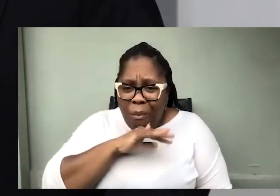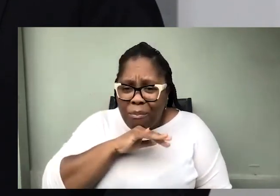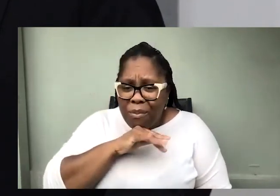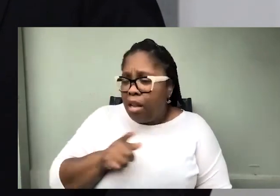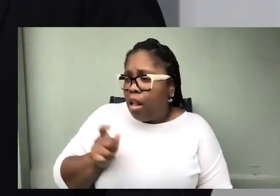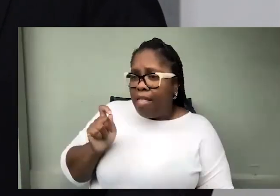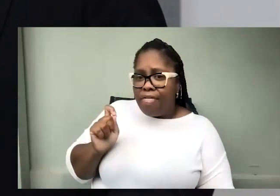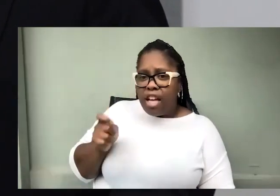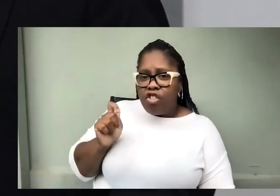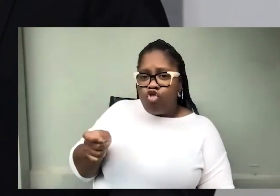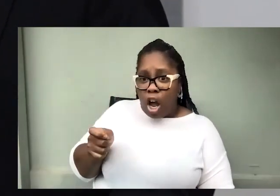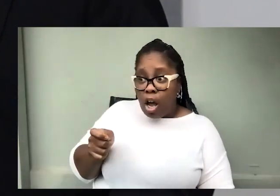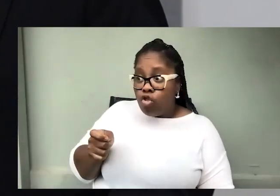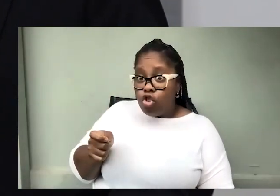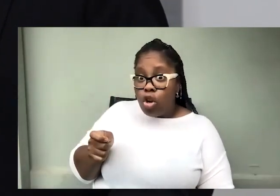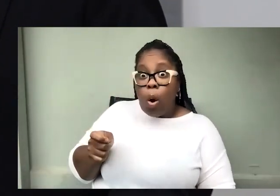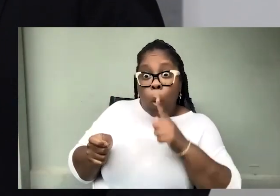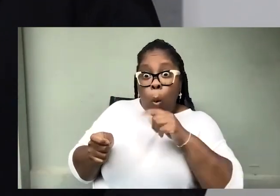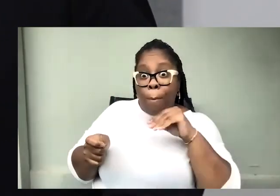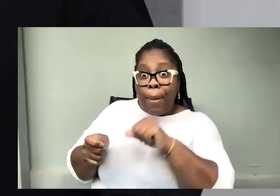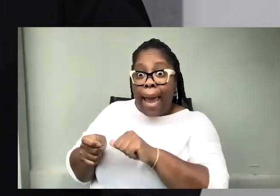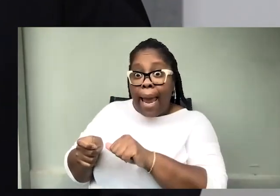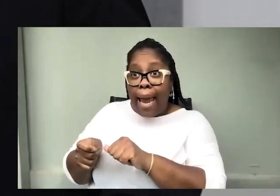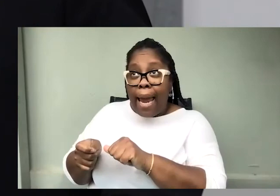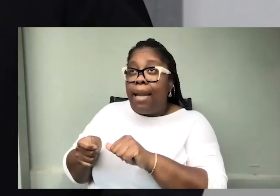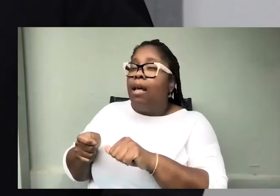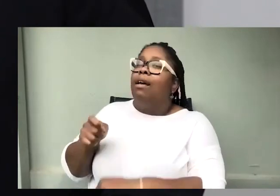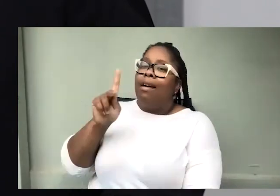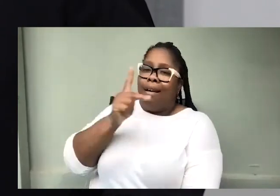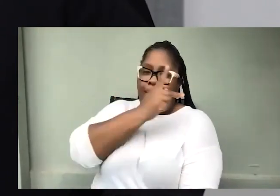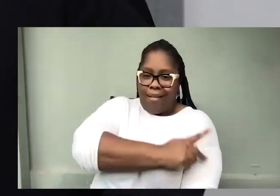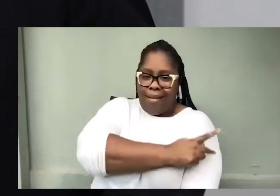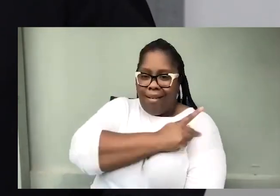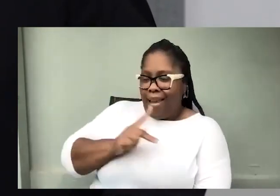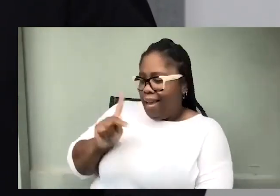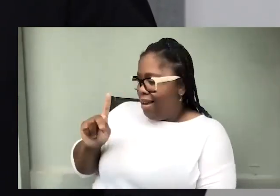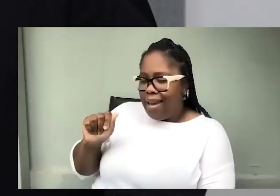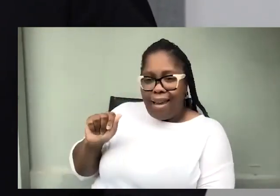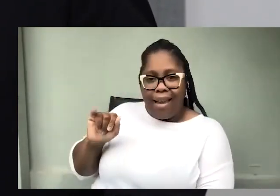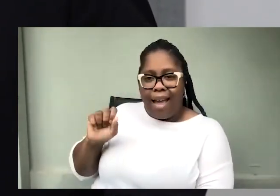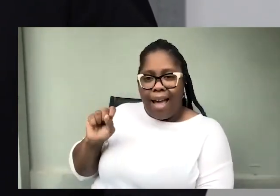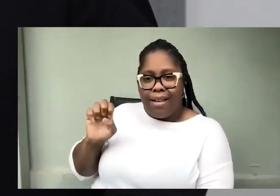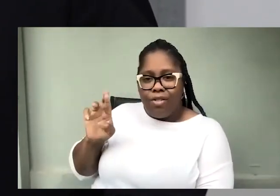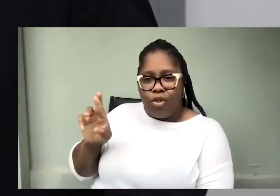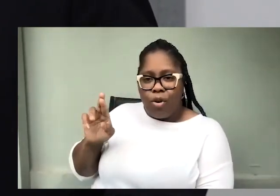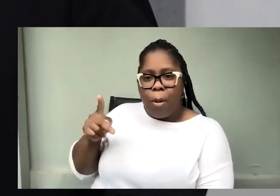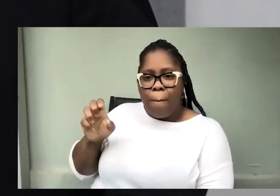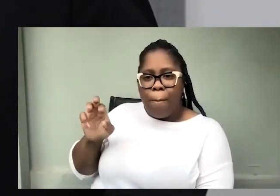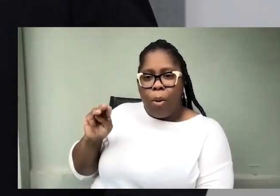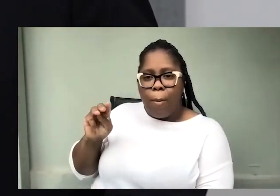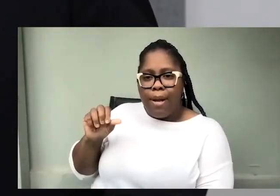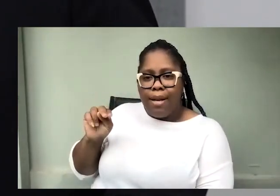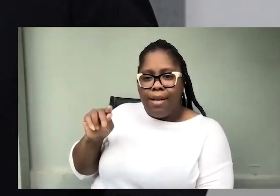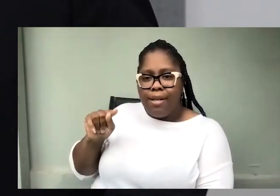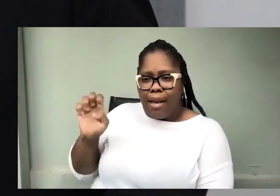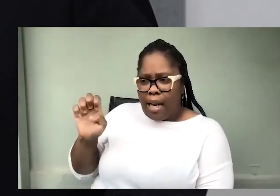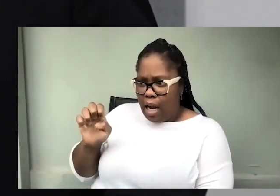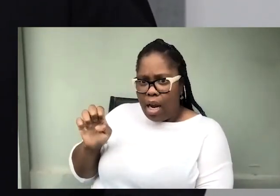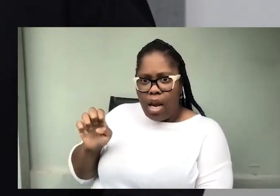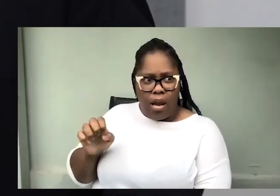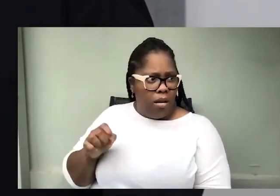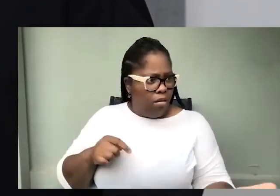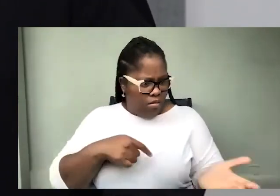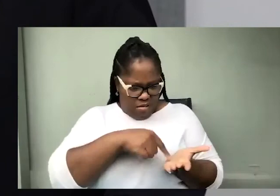by Kaiser Permanente. My case was dismissed. They're not arguing that my medical records were fraudulent.